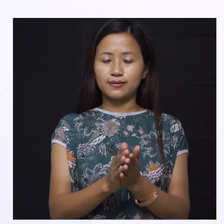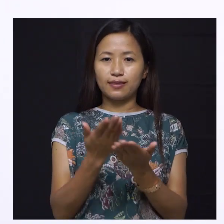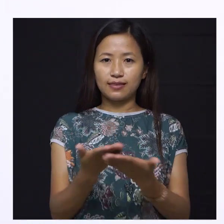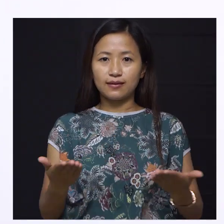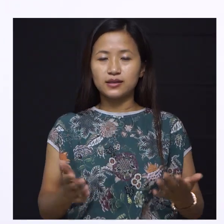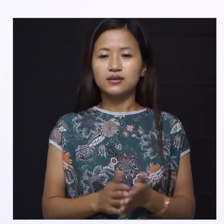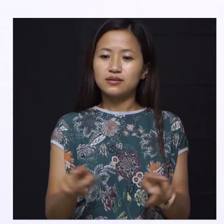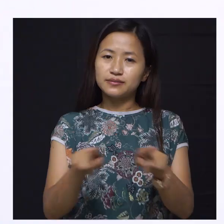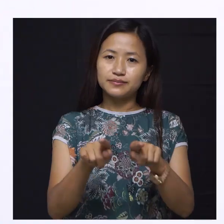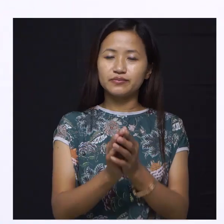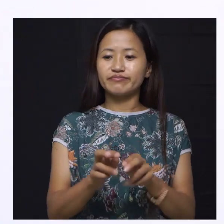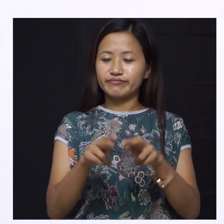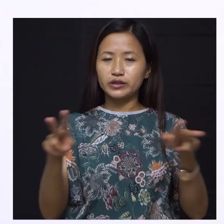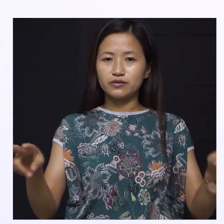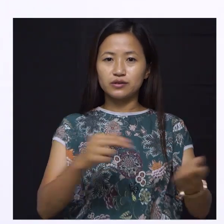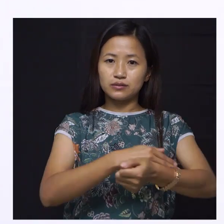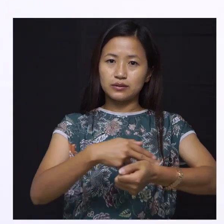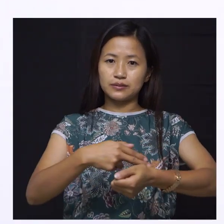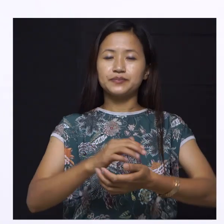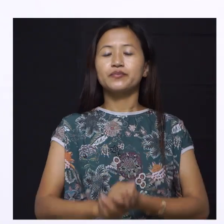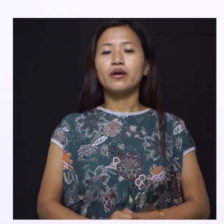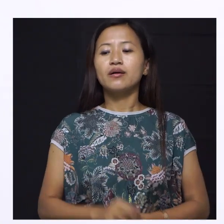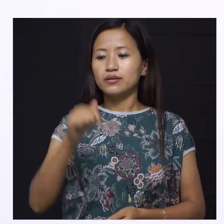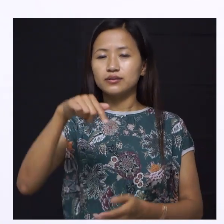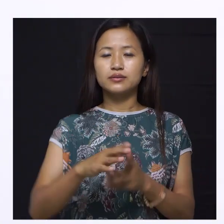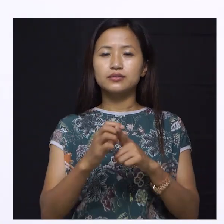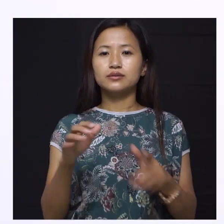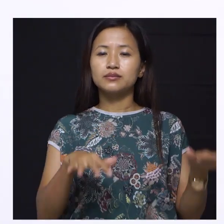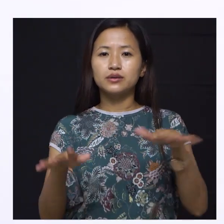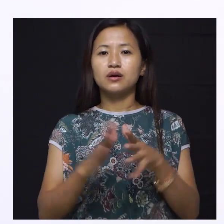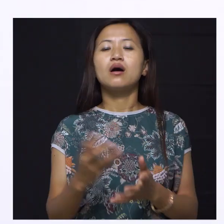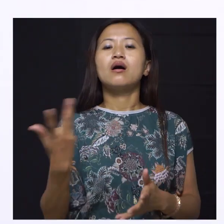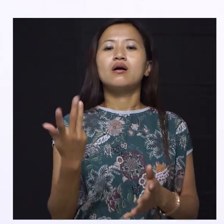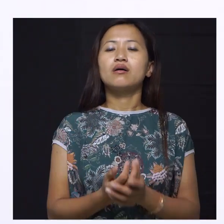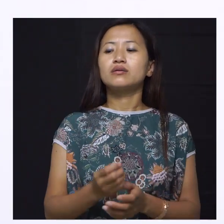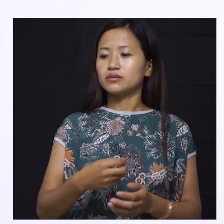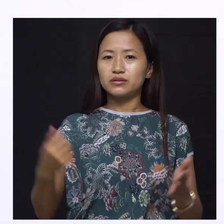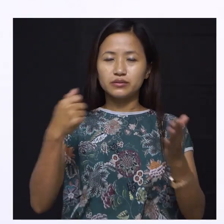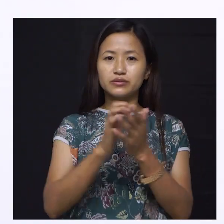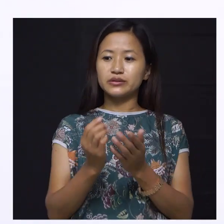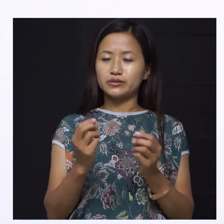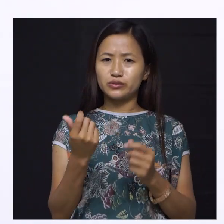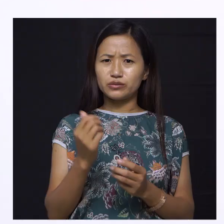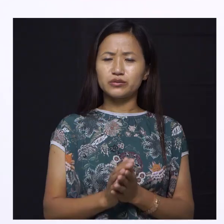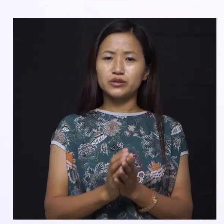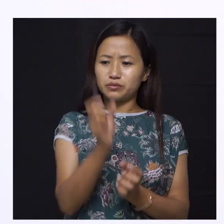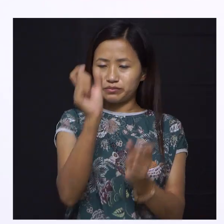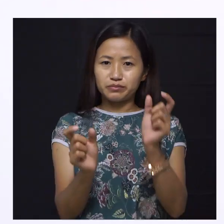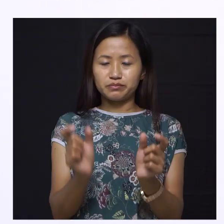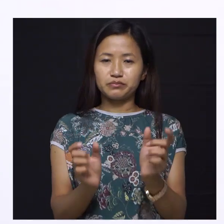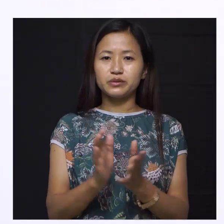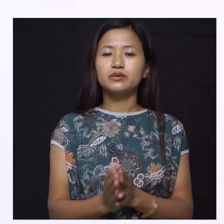just the same thing with different names. And so in this drama, we are going to see how the Irish people lived